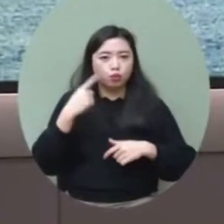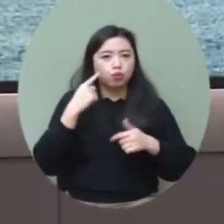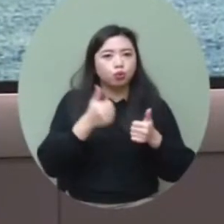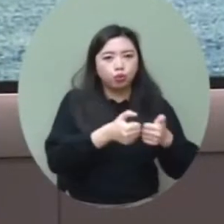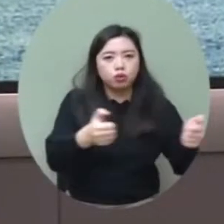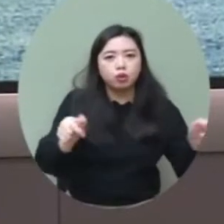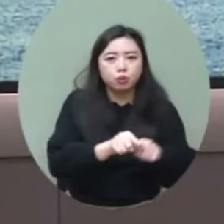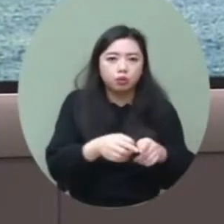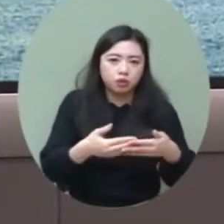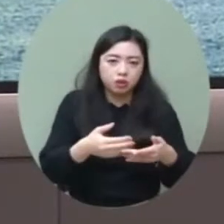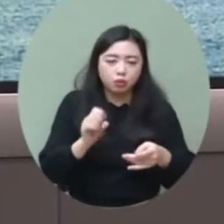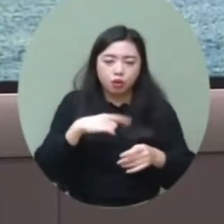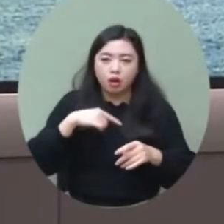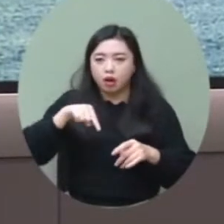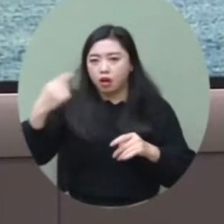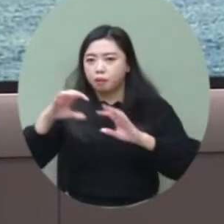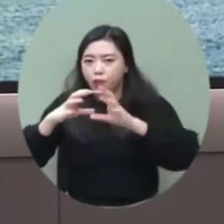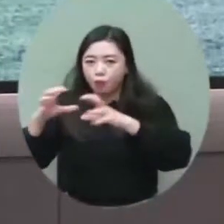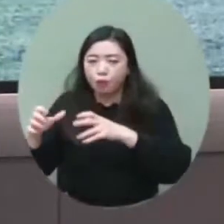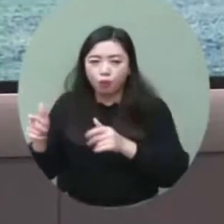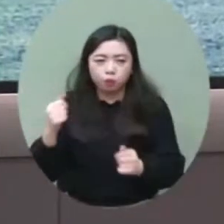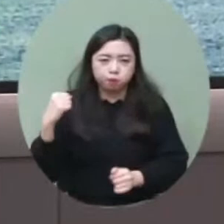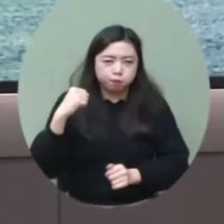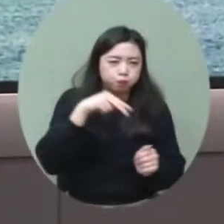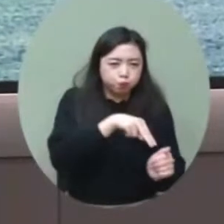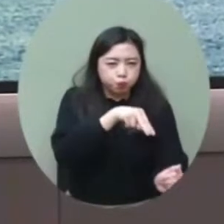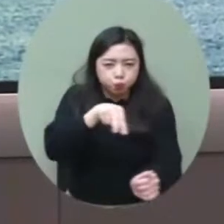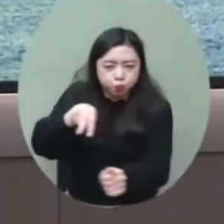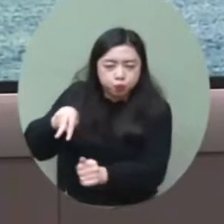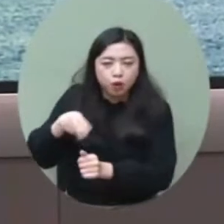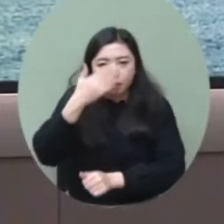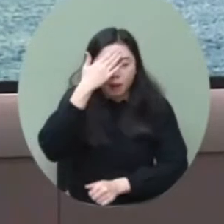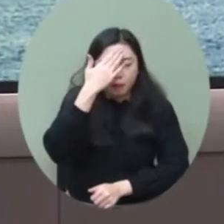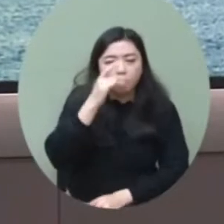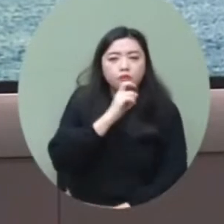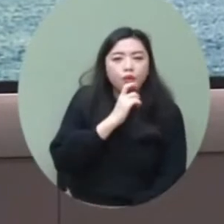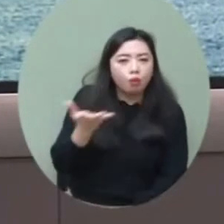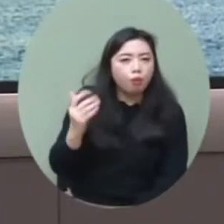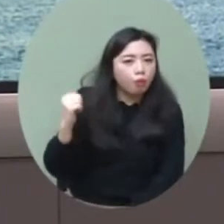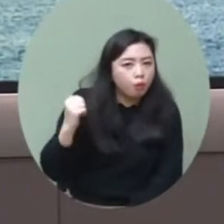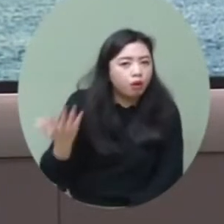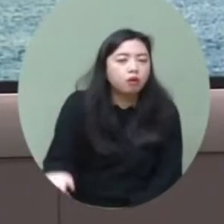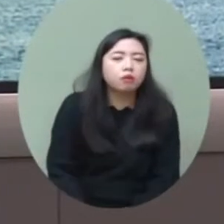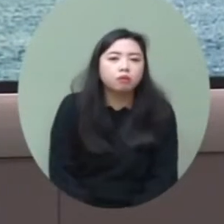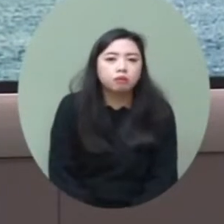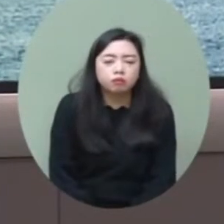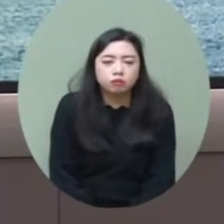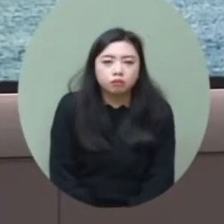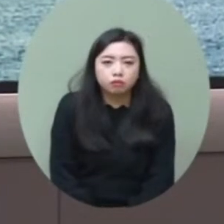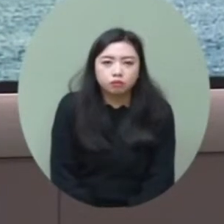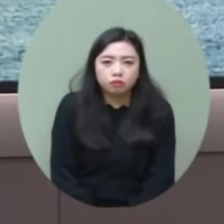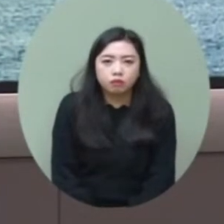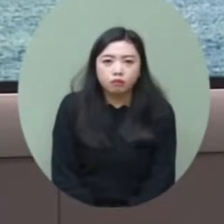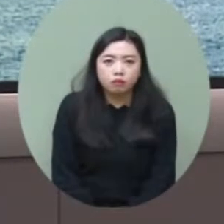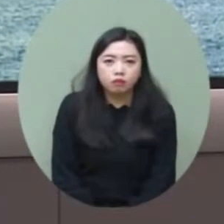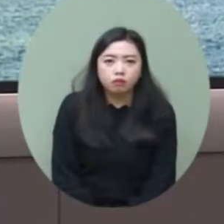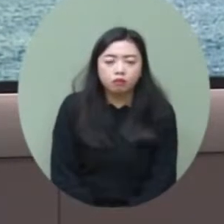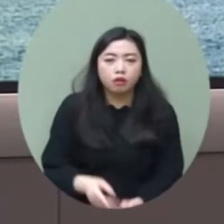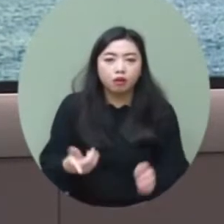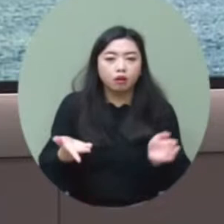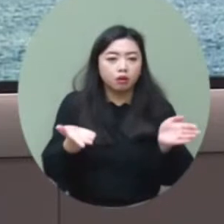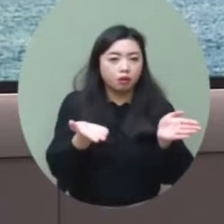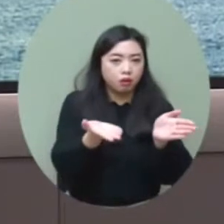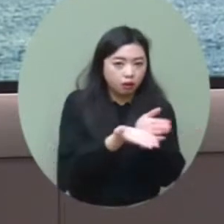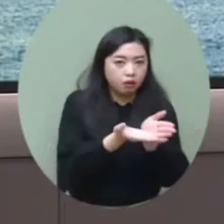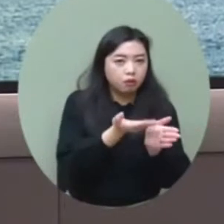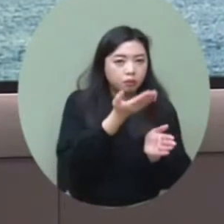take care of the COVID patients. For those infected staff, they should fulfill the